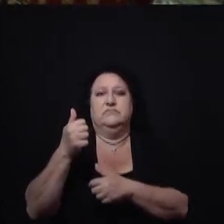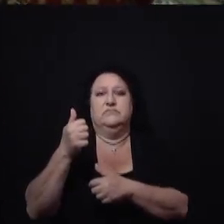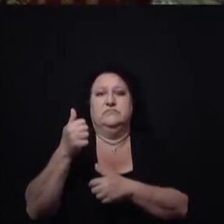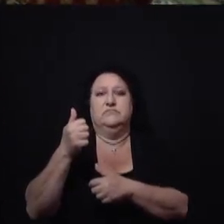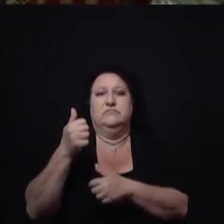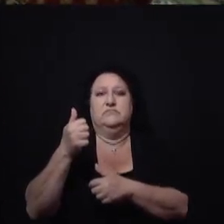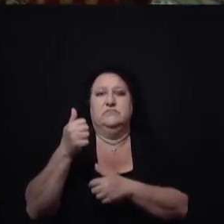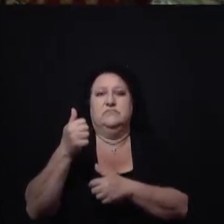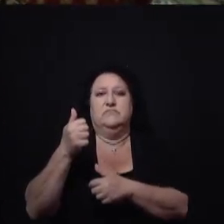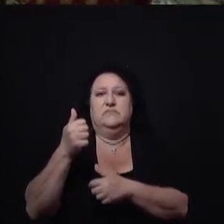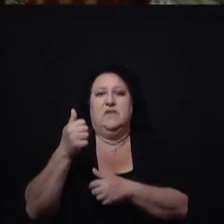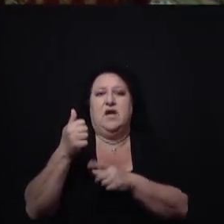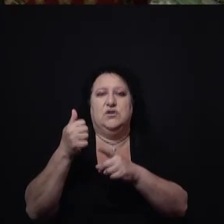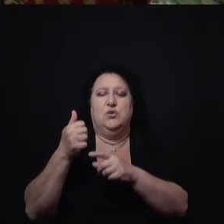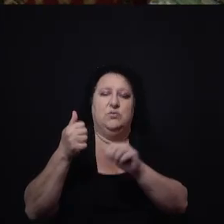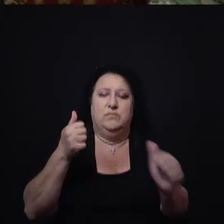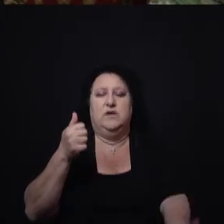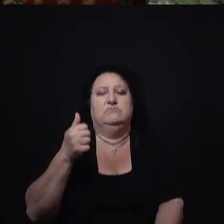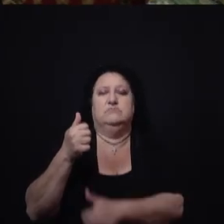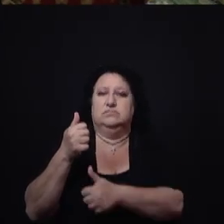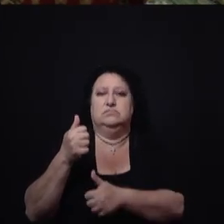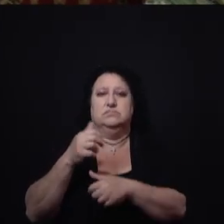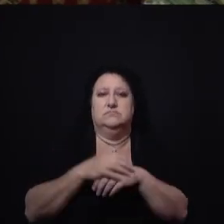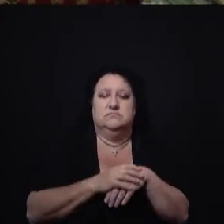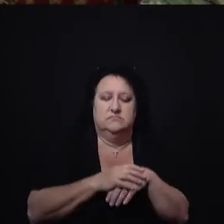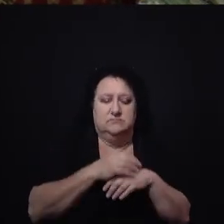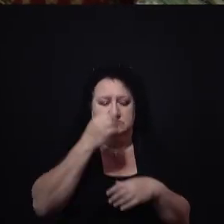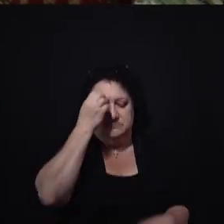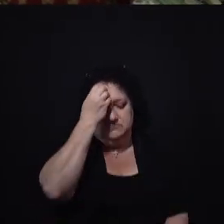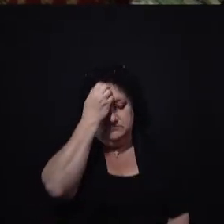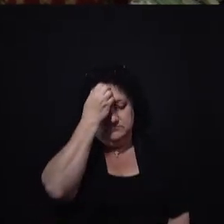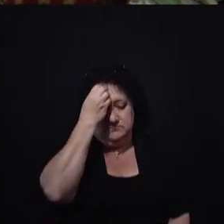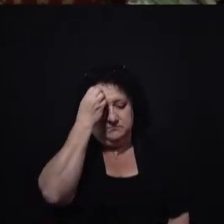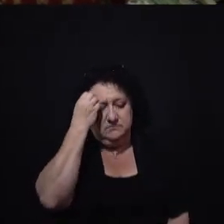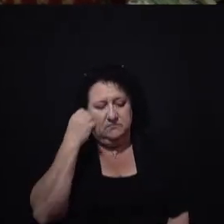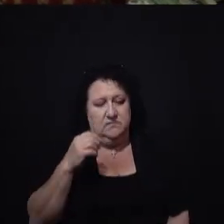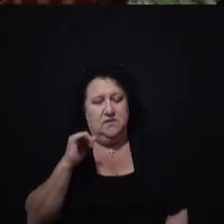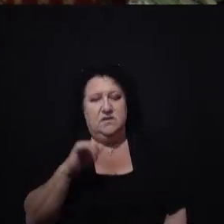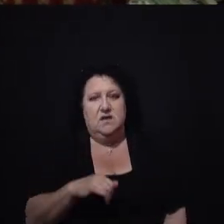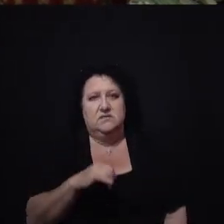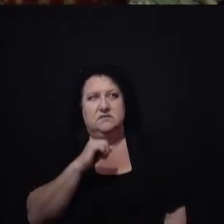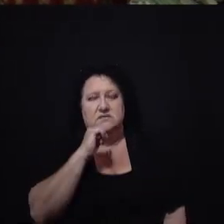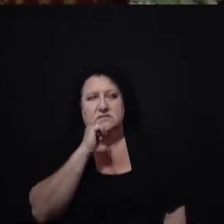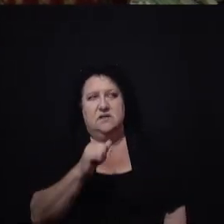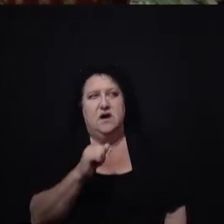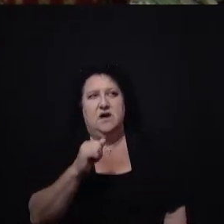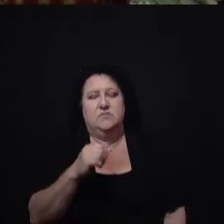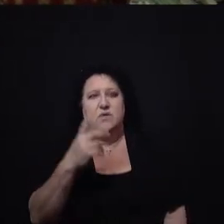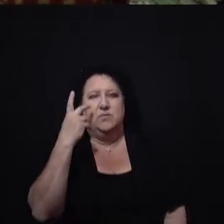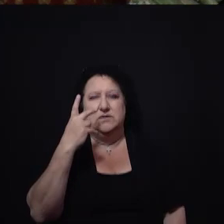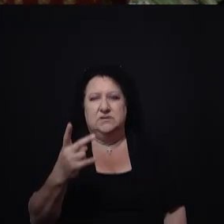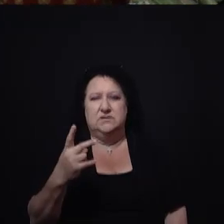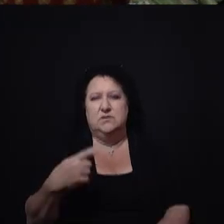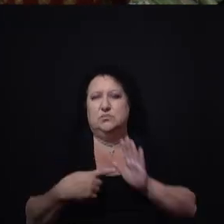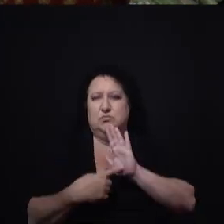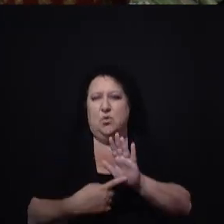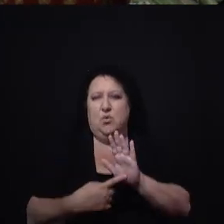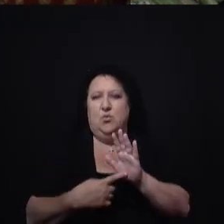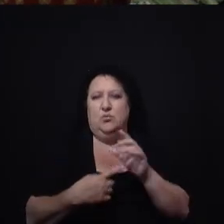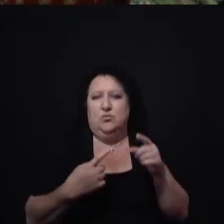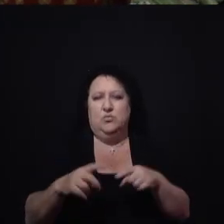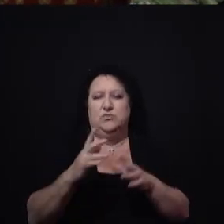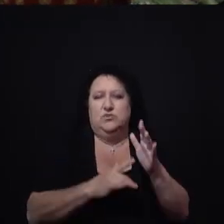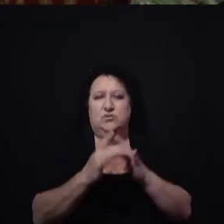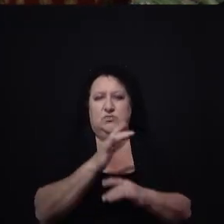That is not what we see demonstrated in our Lord and Savior Jesus Christ. That's not what we see demonstrated in the Apostle Paul.